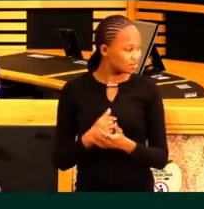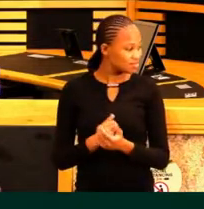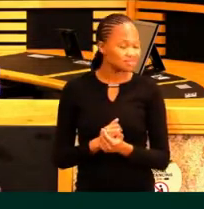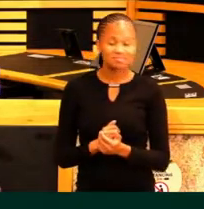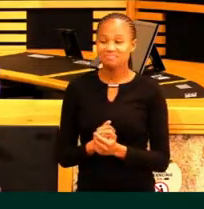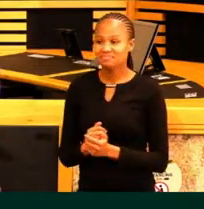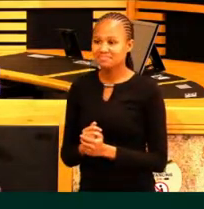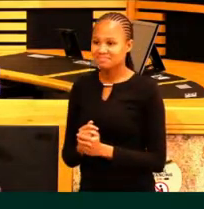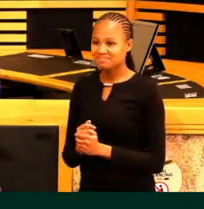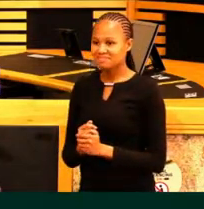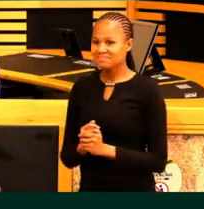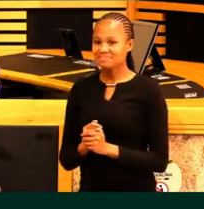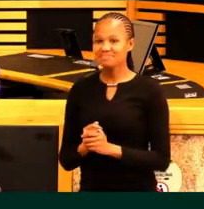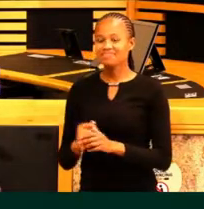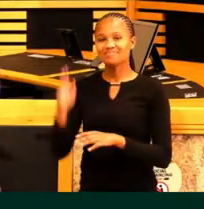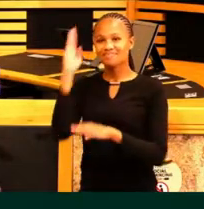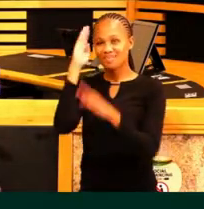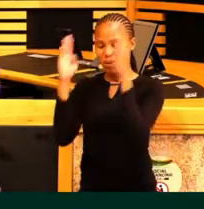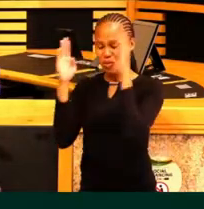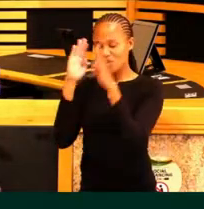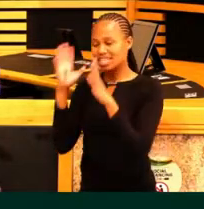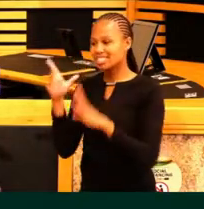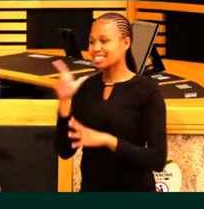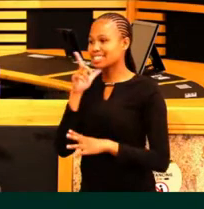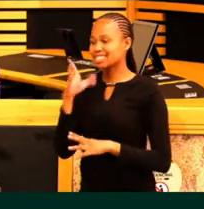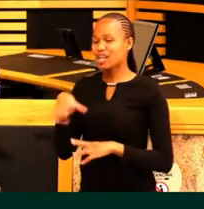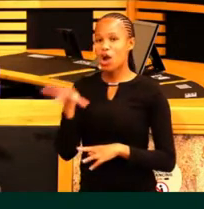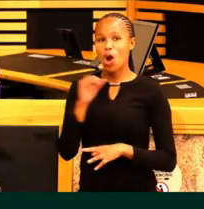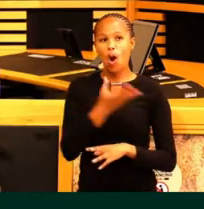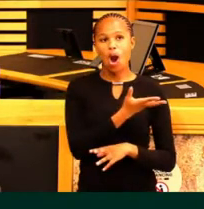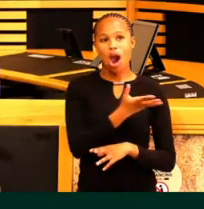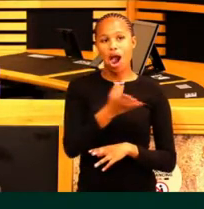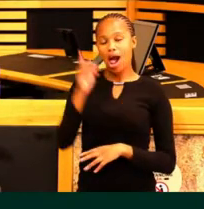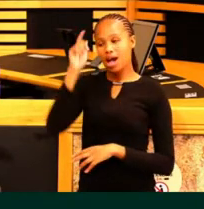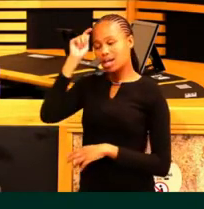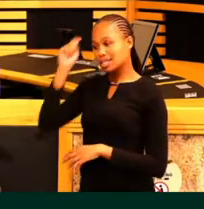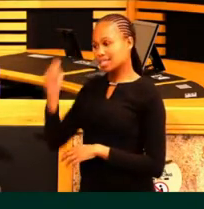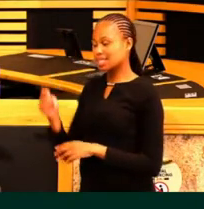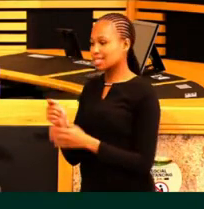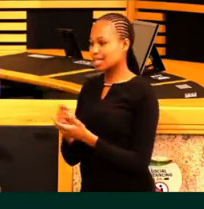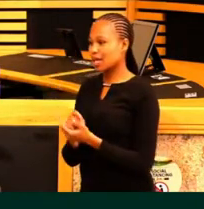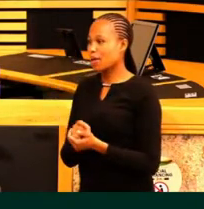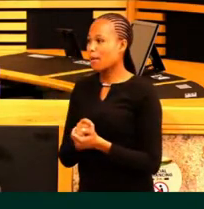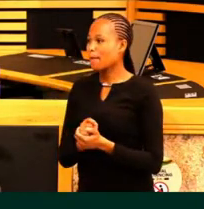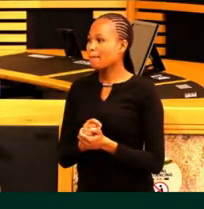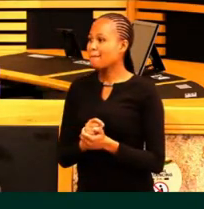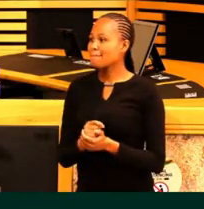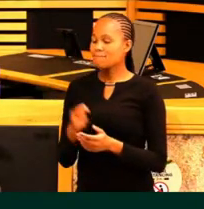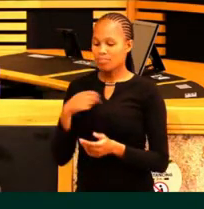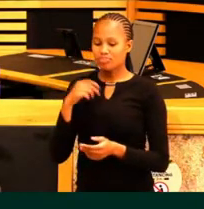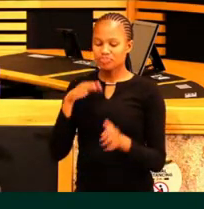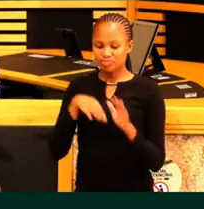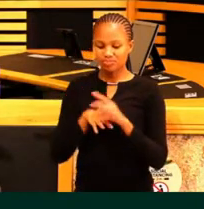um all protocol observed again